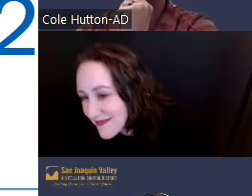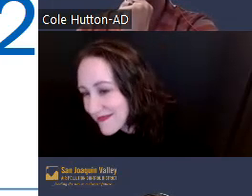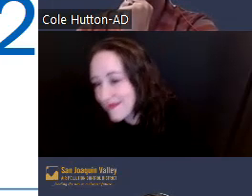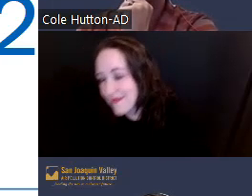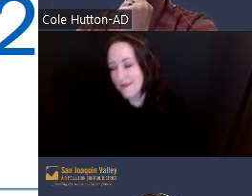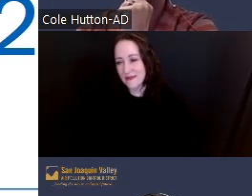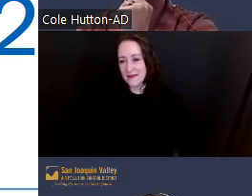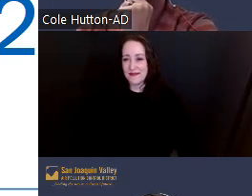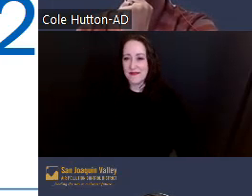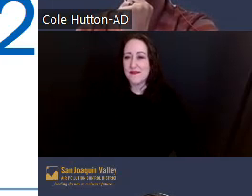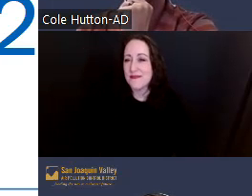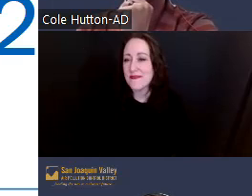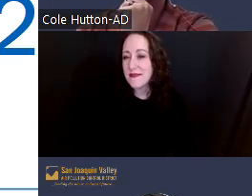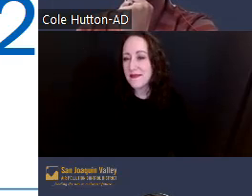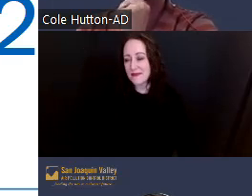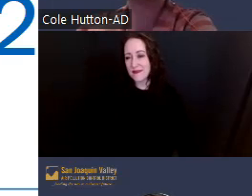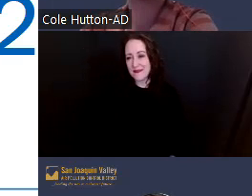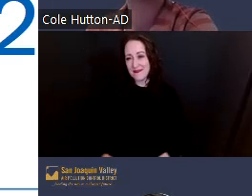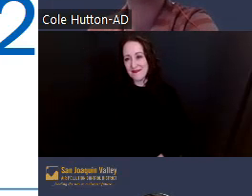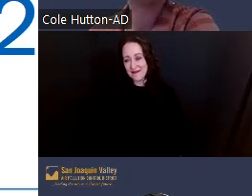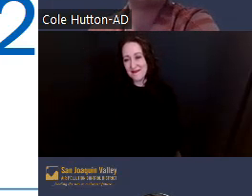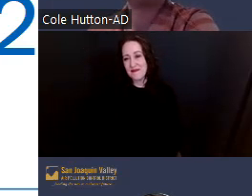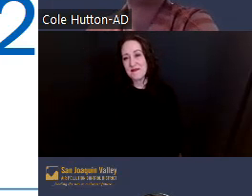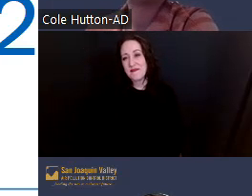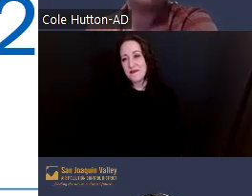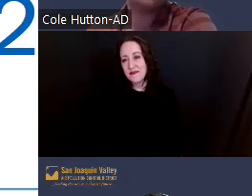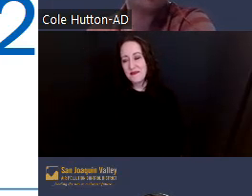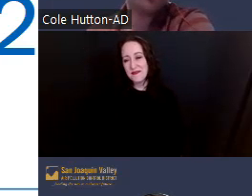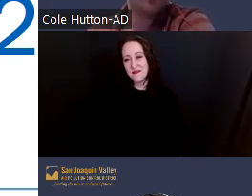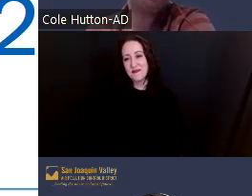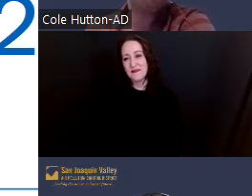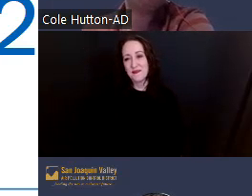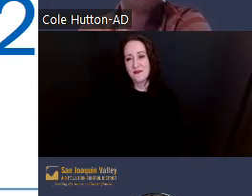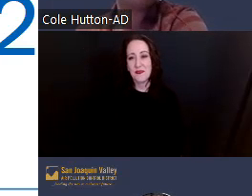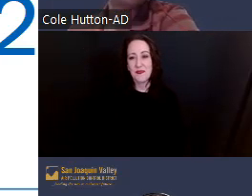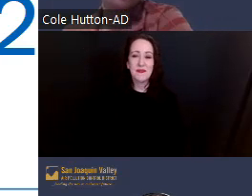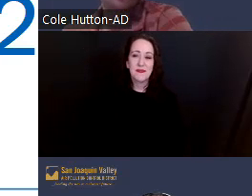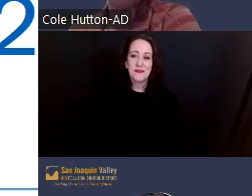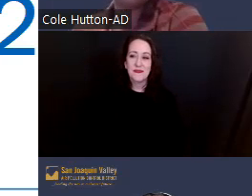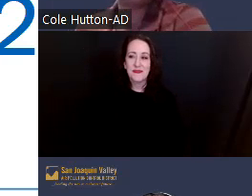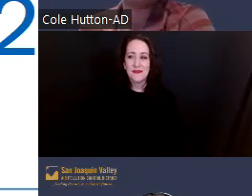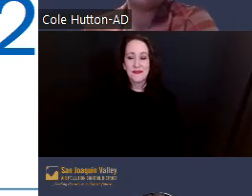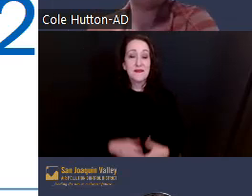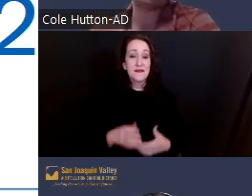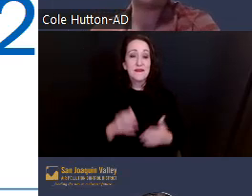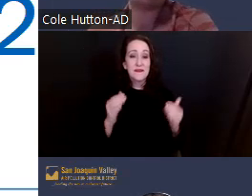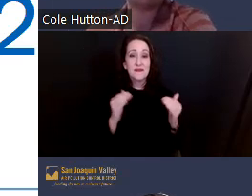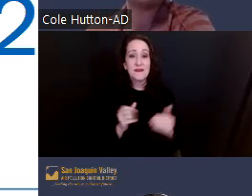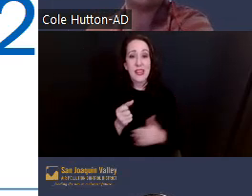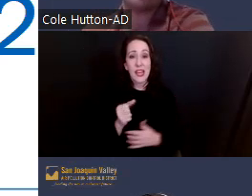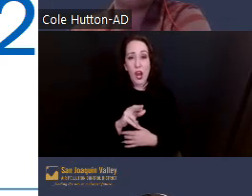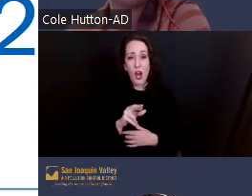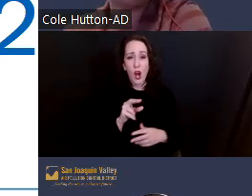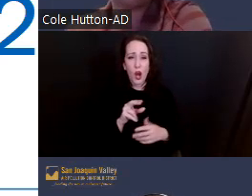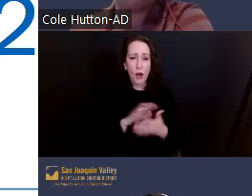Okay, thank you. I'm sorry, Cole. Go ahead. No problem at all. And then our air pollution